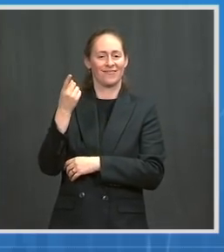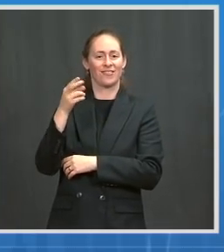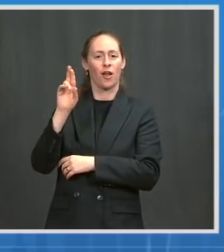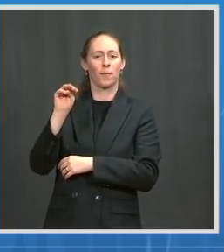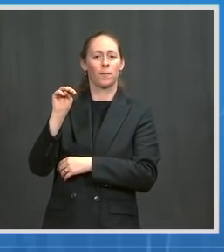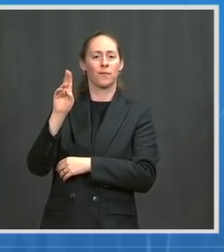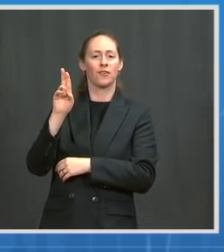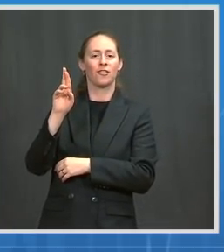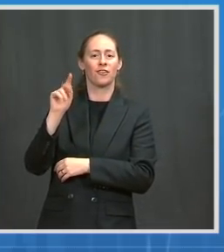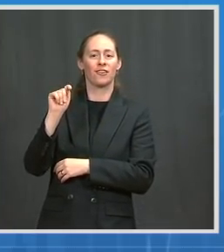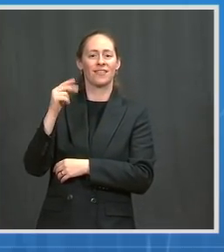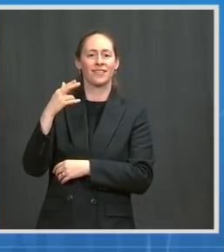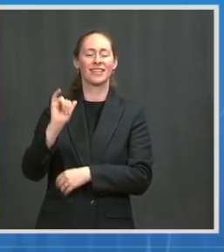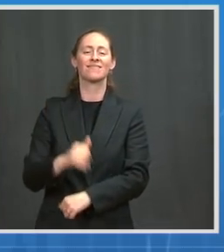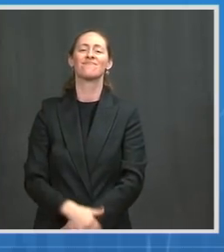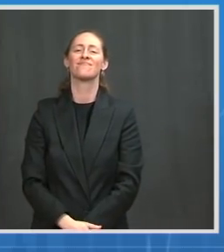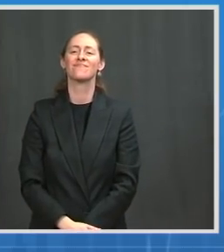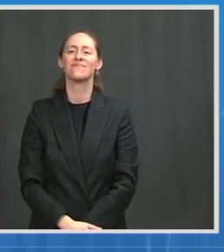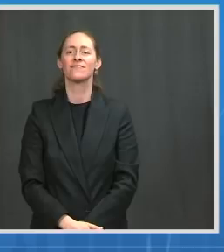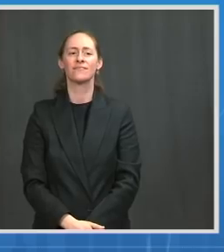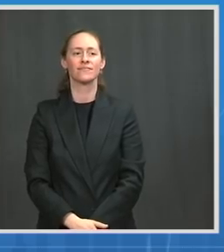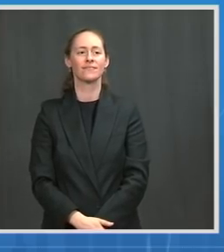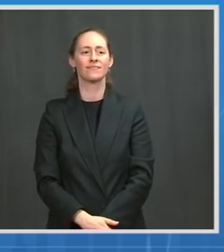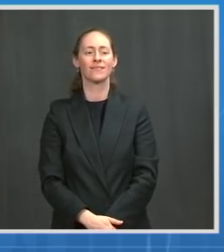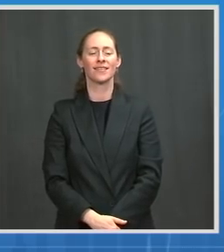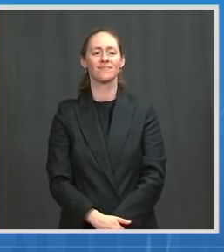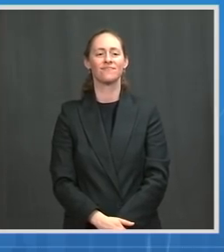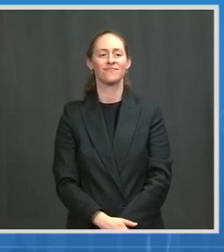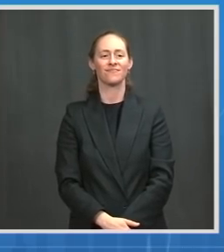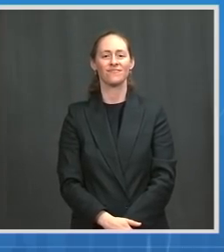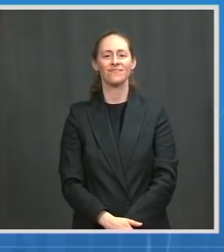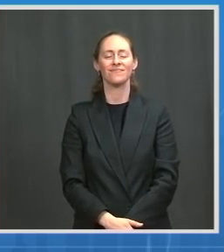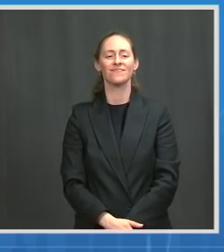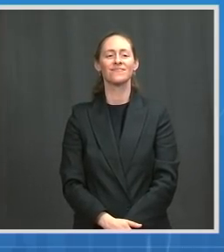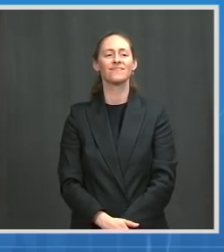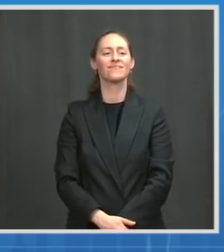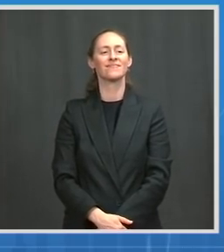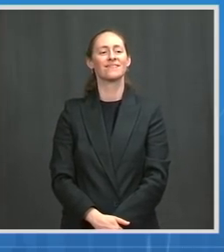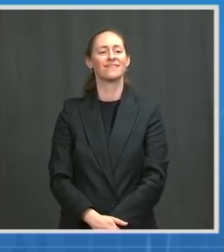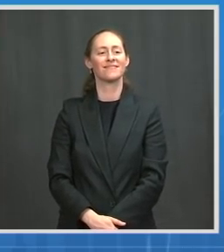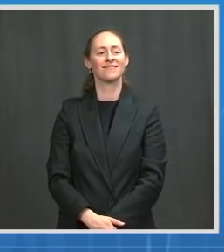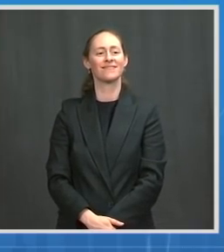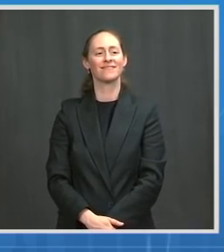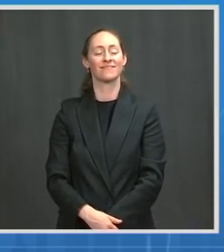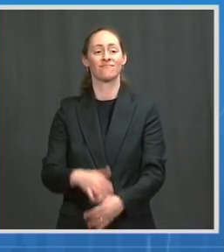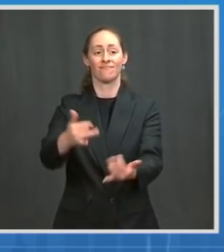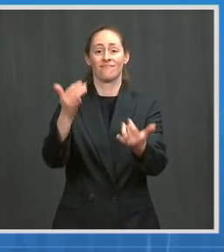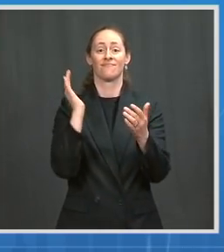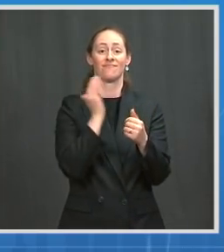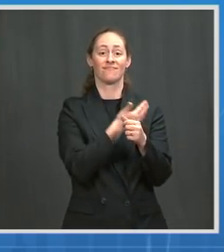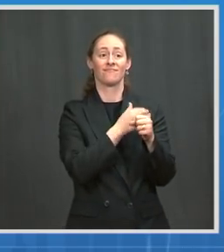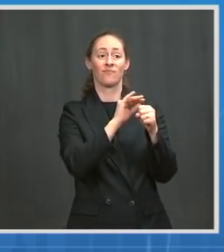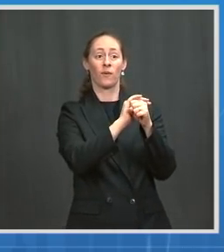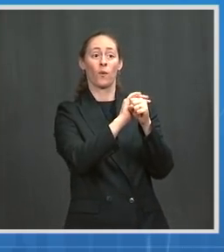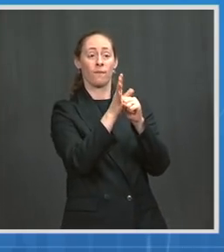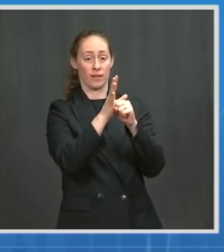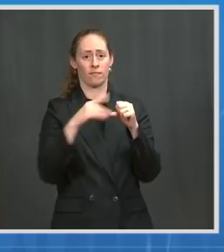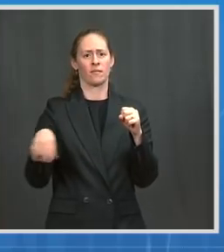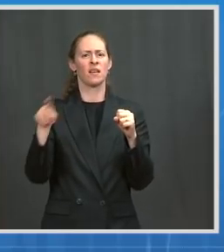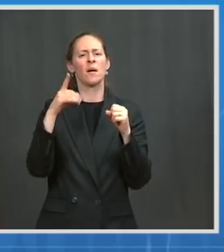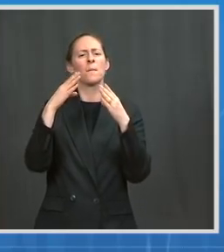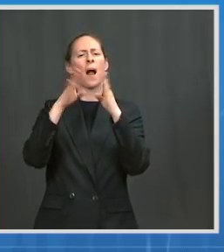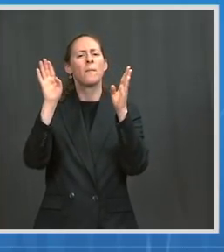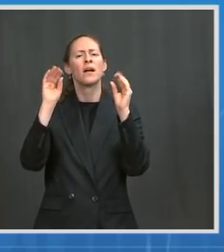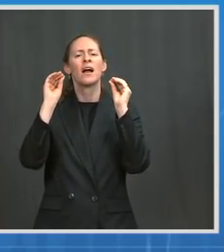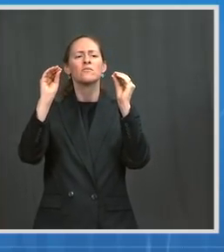Well, thank you so much, Dr. Walensky, and it's good to be with all of you again today. Our COVID-19 vaccine public education efforts have